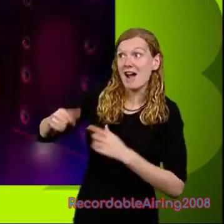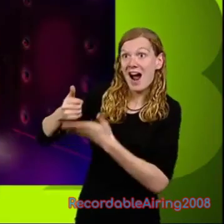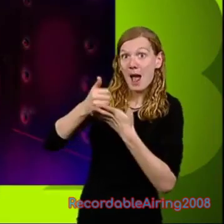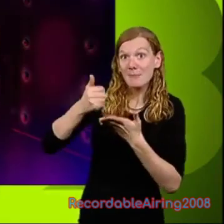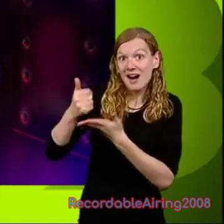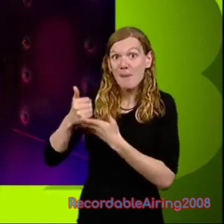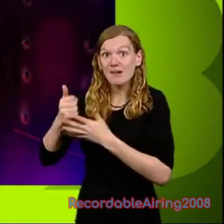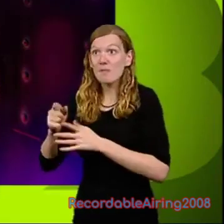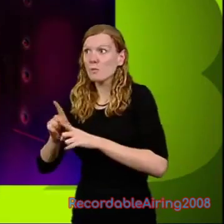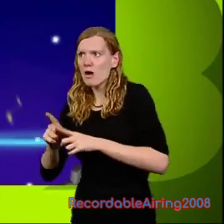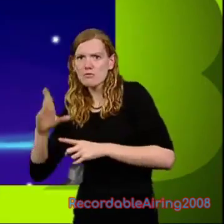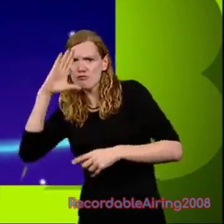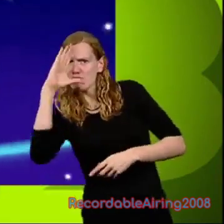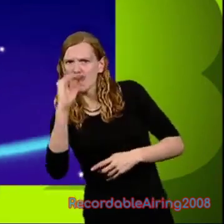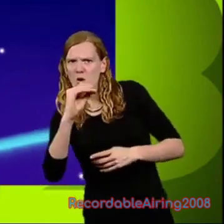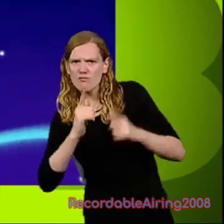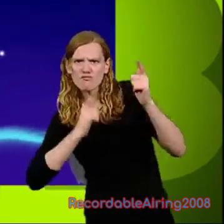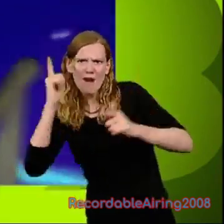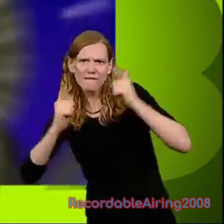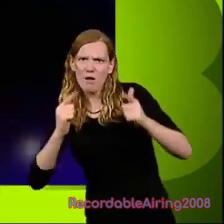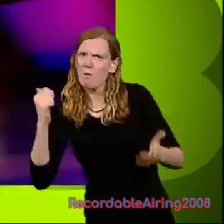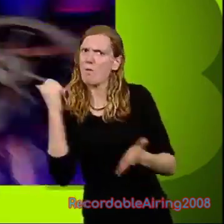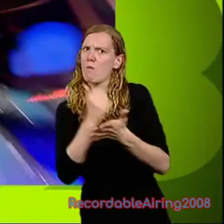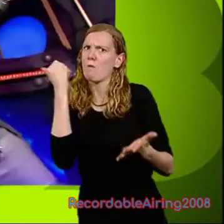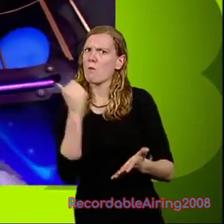is planned, Space Pirates.